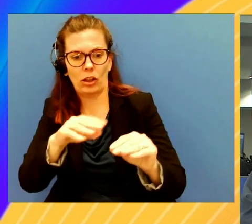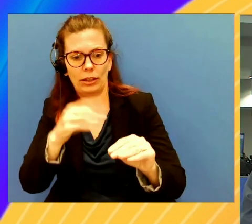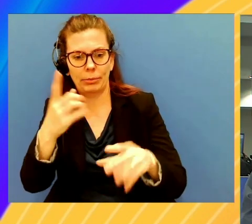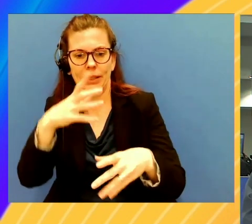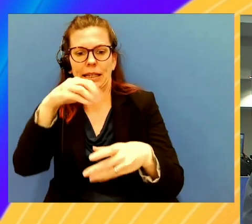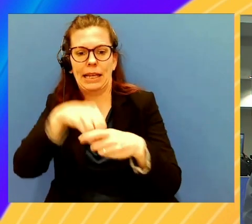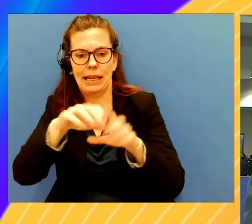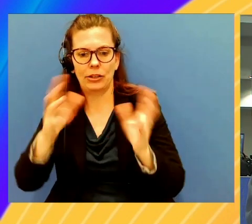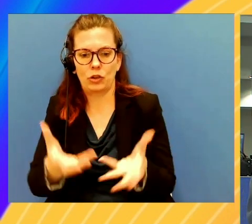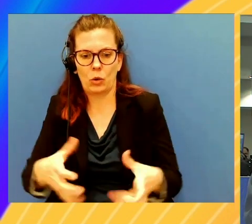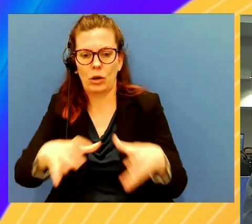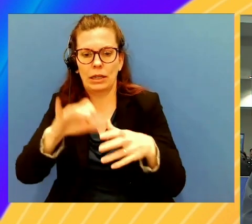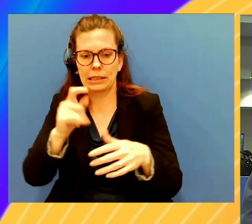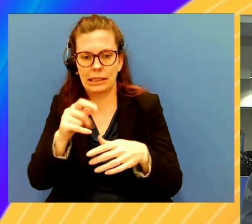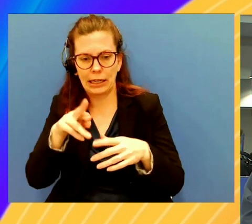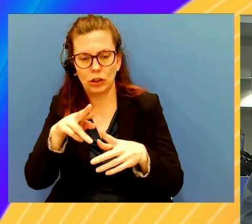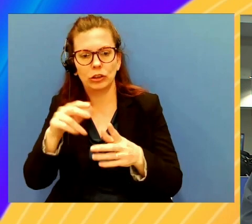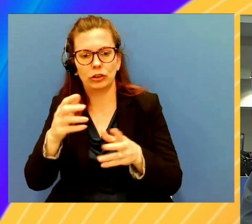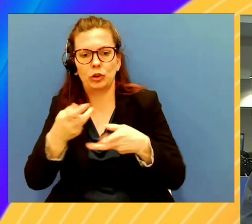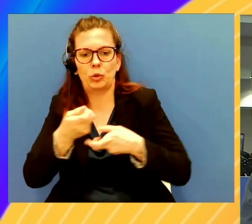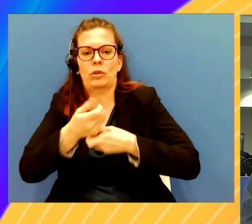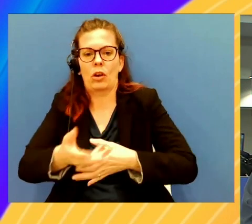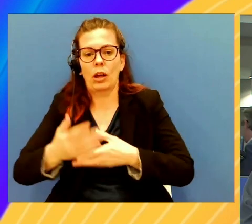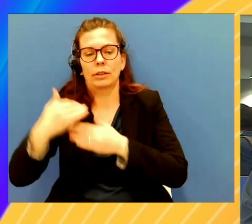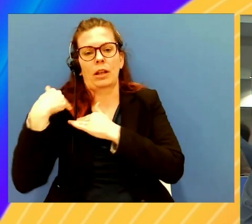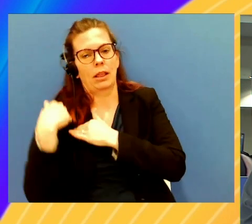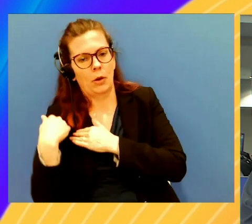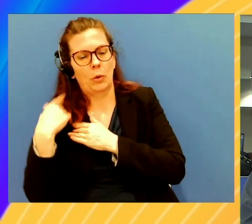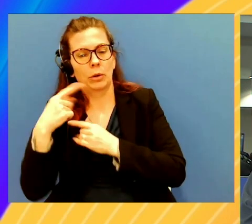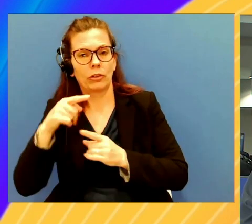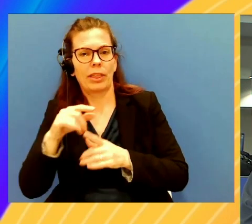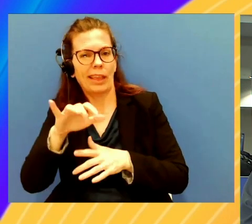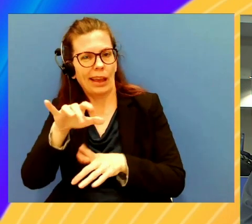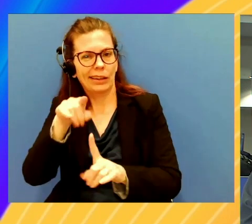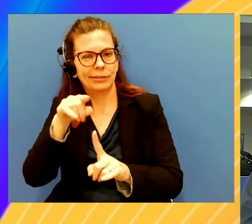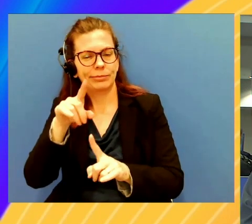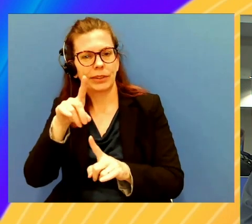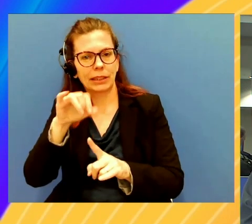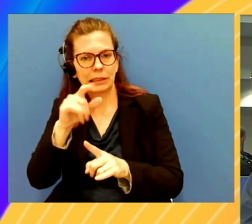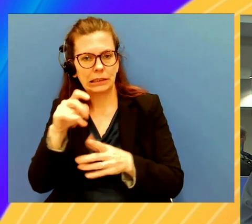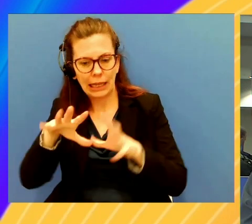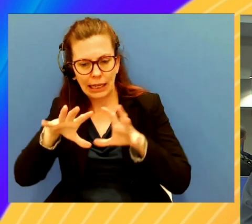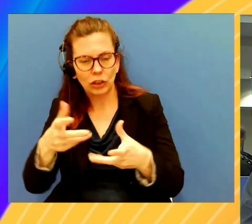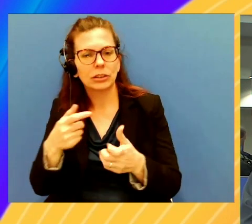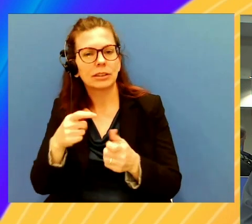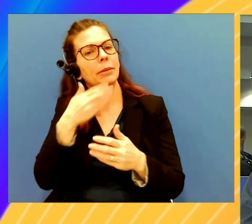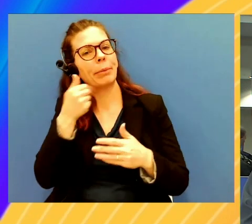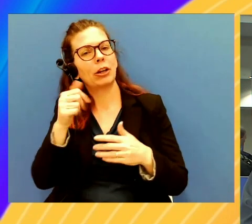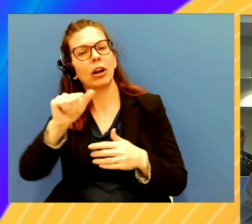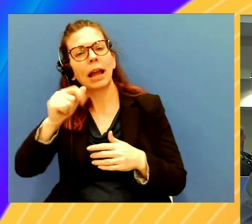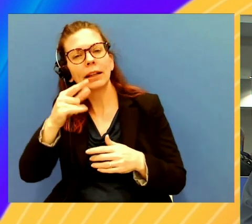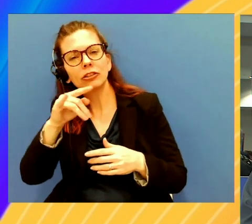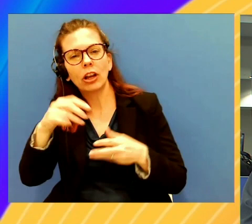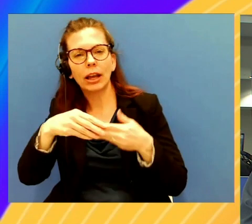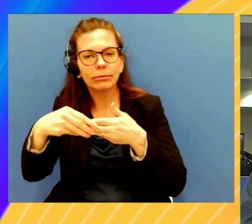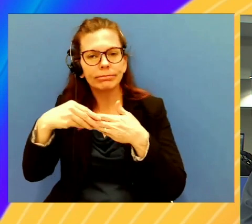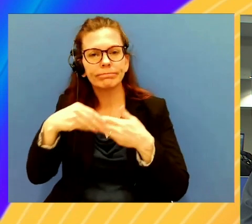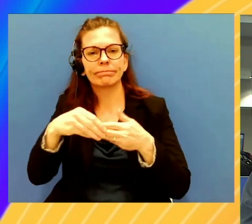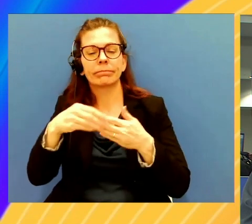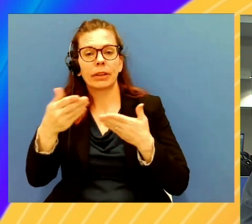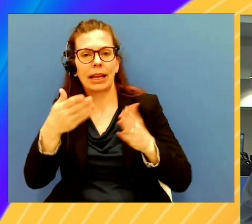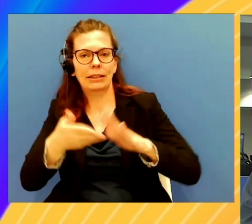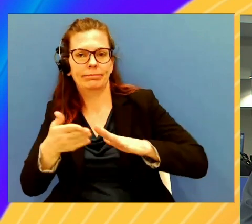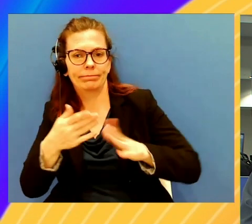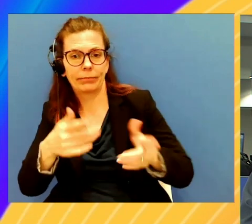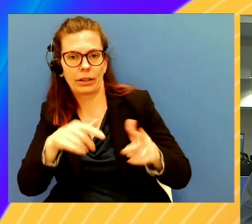container, causing bloat to the container itself, because one of the benefits is having those as agile as possible Yes. or microserviced as possible. Yes,